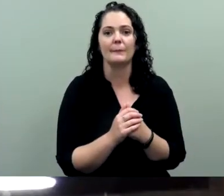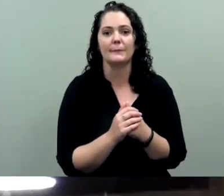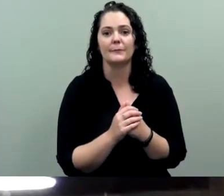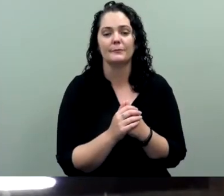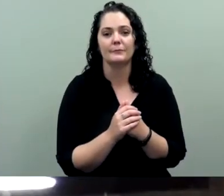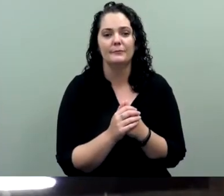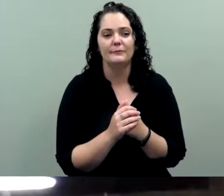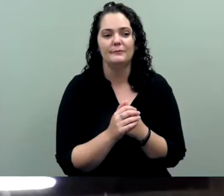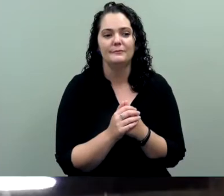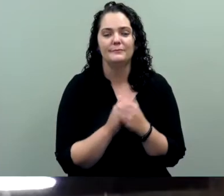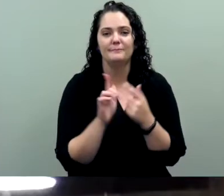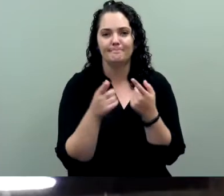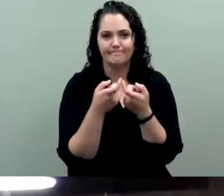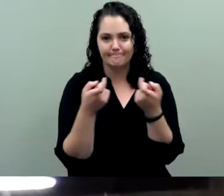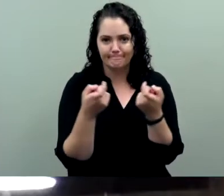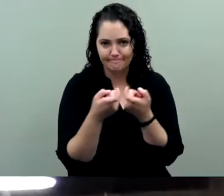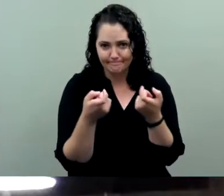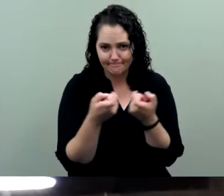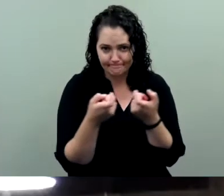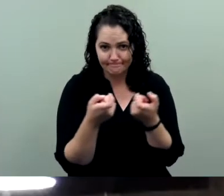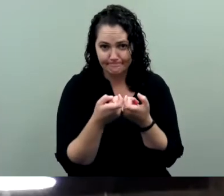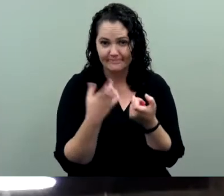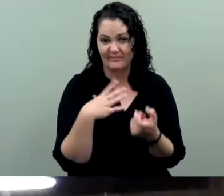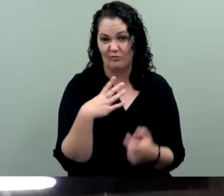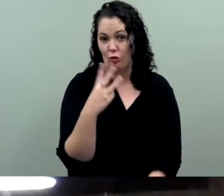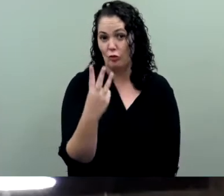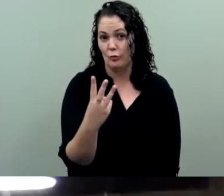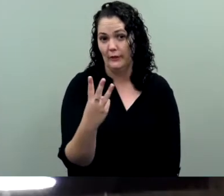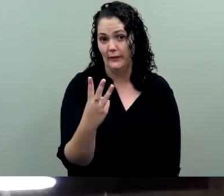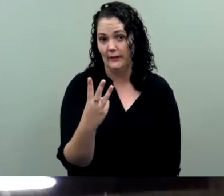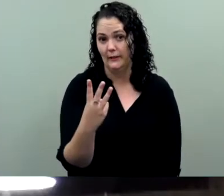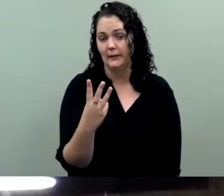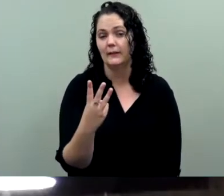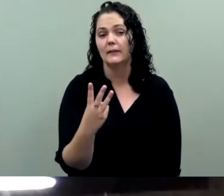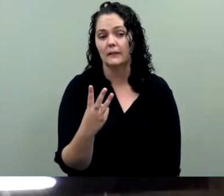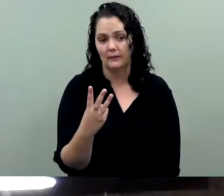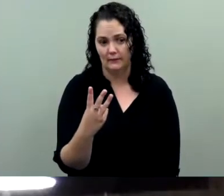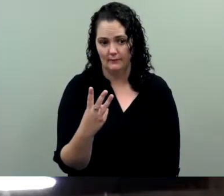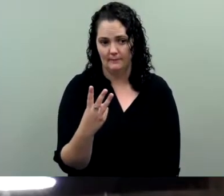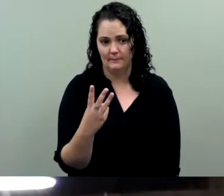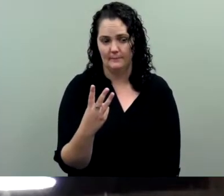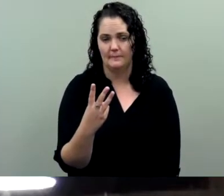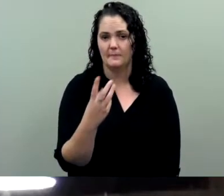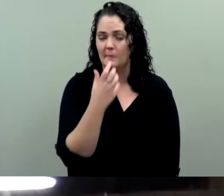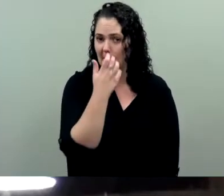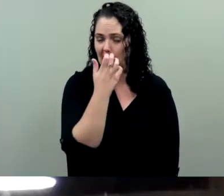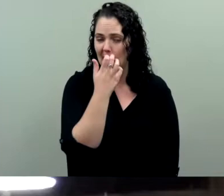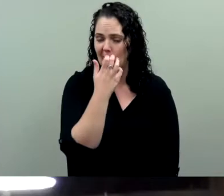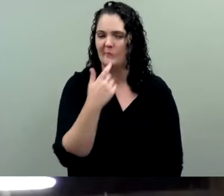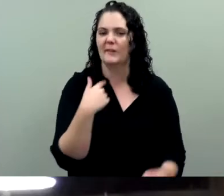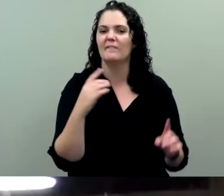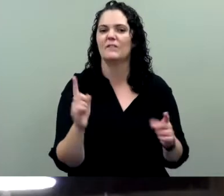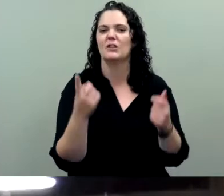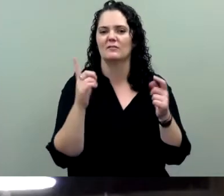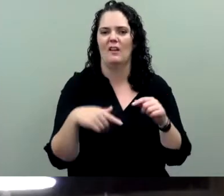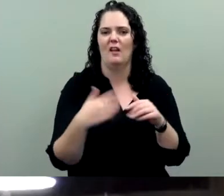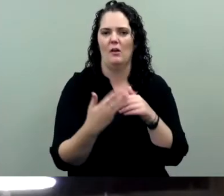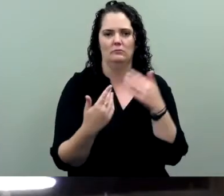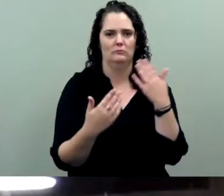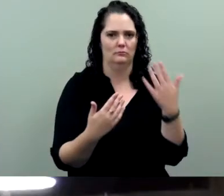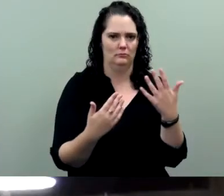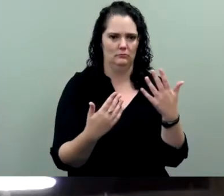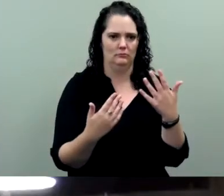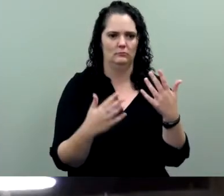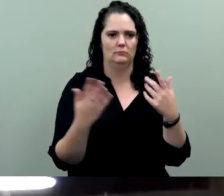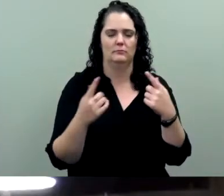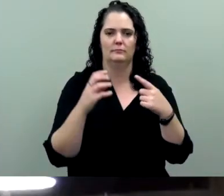bands and to take 3 rubber bands. All right. And I'm going to begin by doing this on my non-dominant hand. So take a rubber band